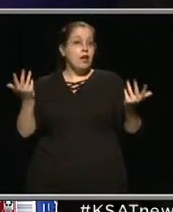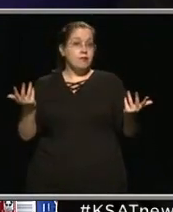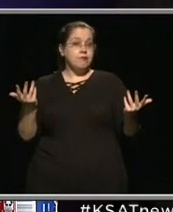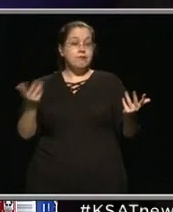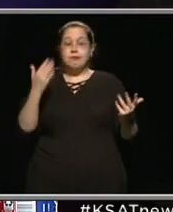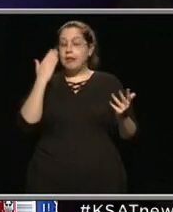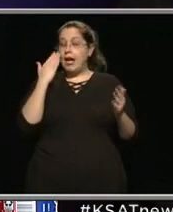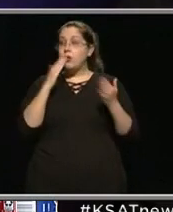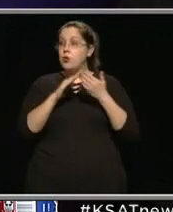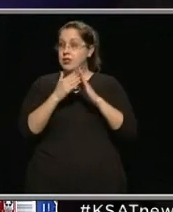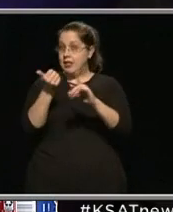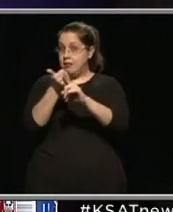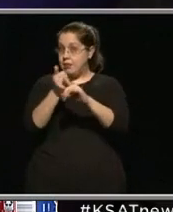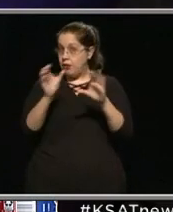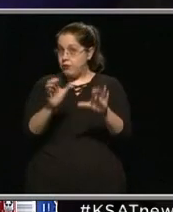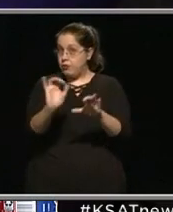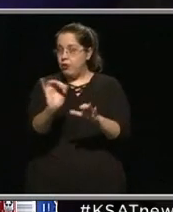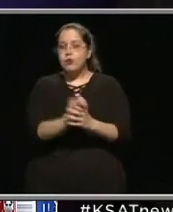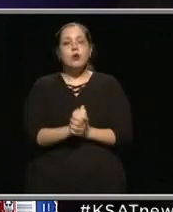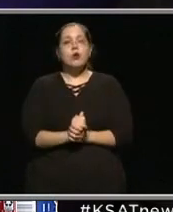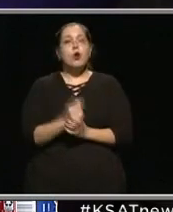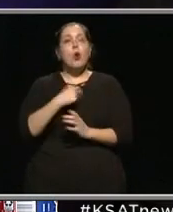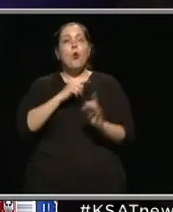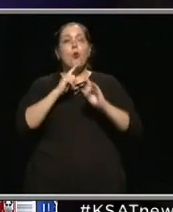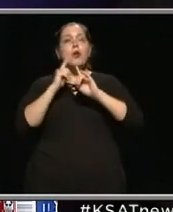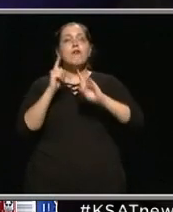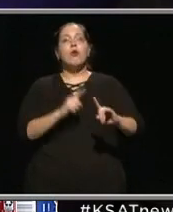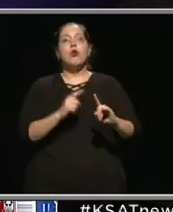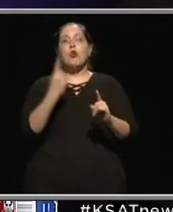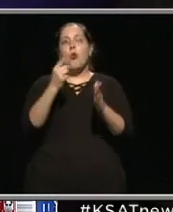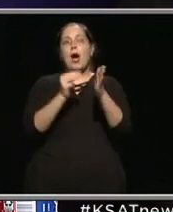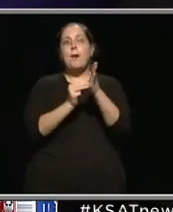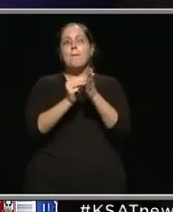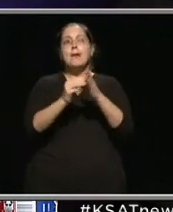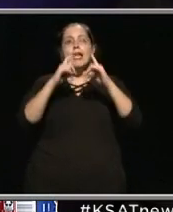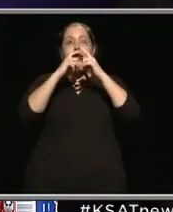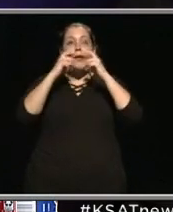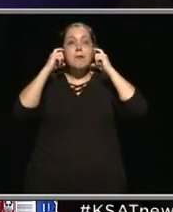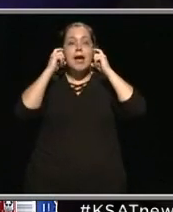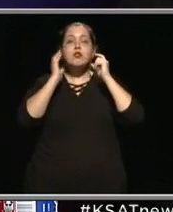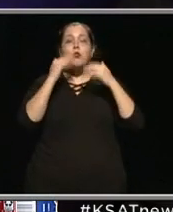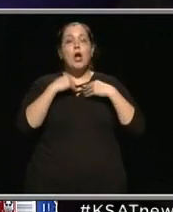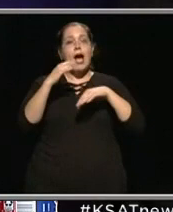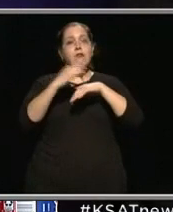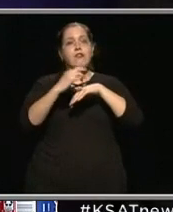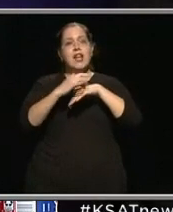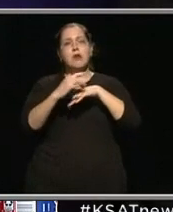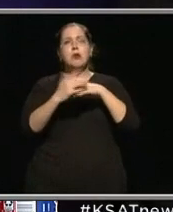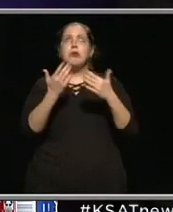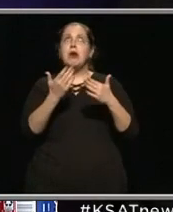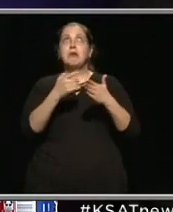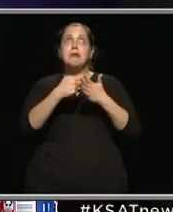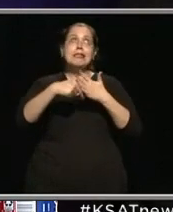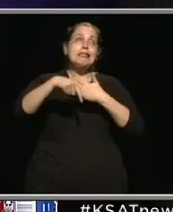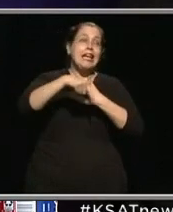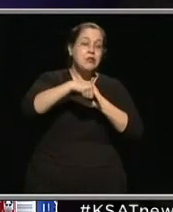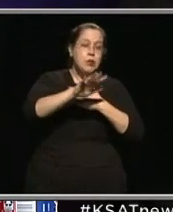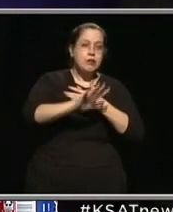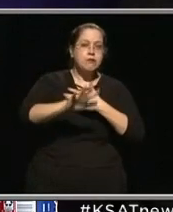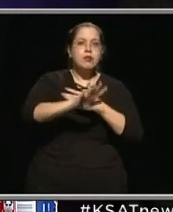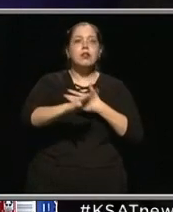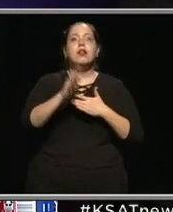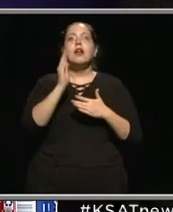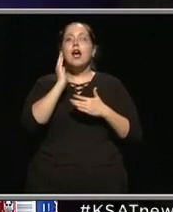I know the city's doing this too, but we've ordered 1 million masks that we'll have available here in the next week or so. And we'll be